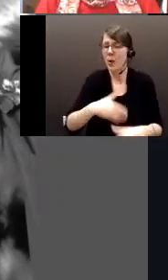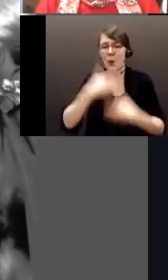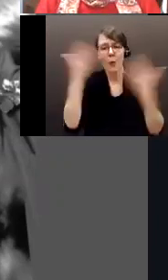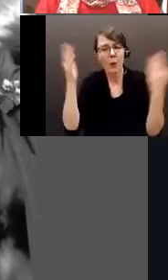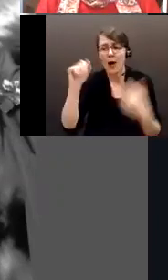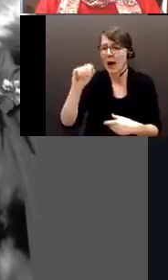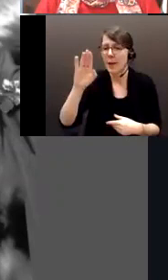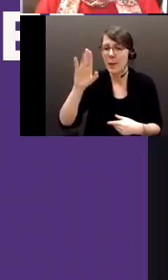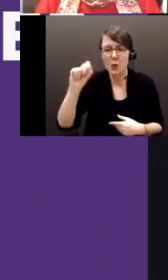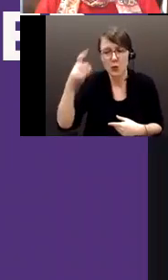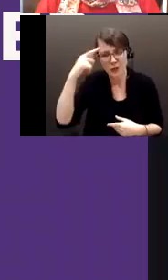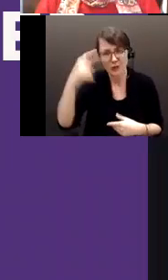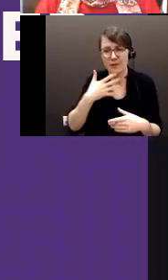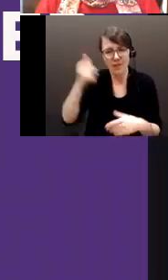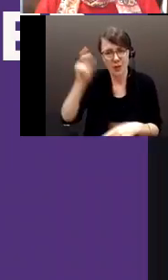this.